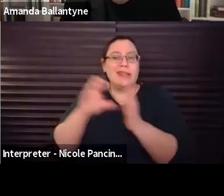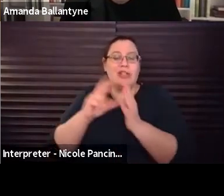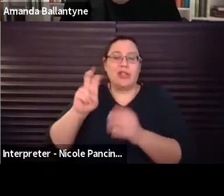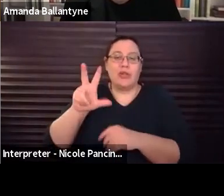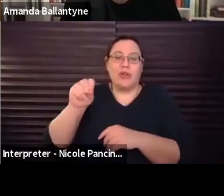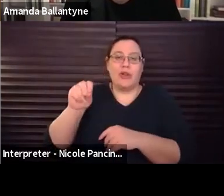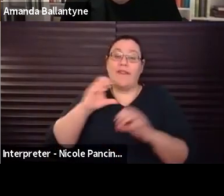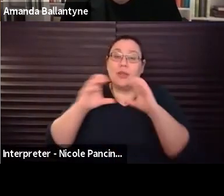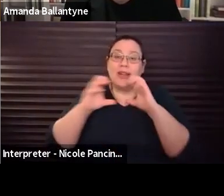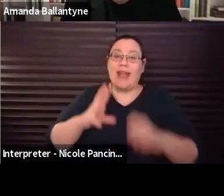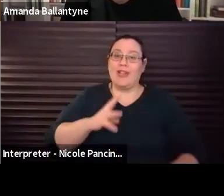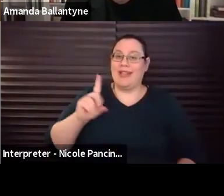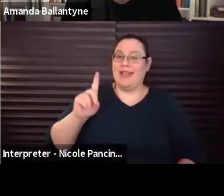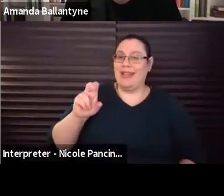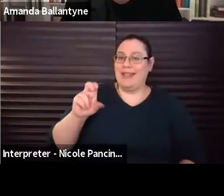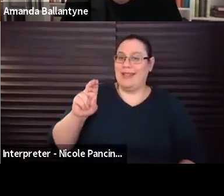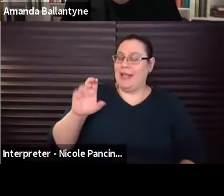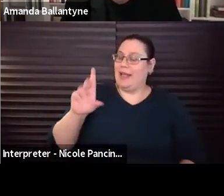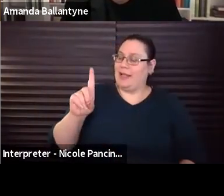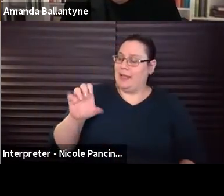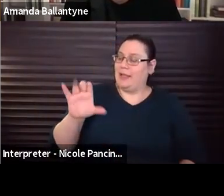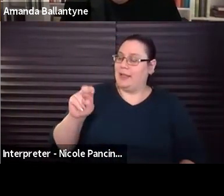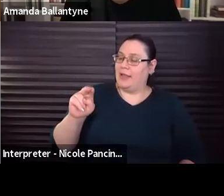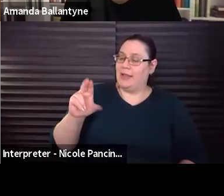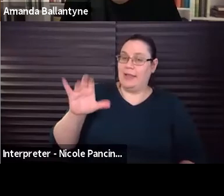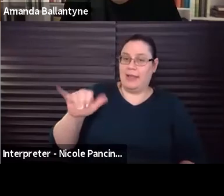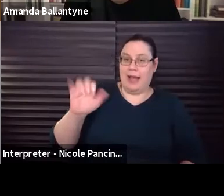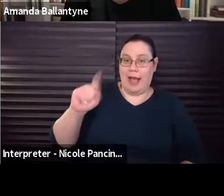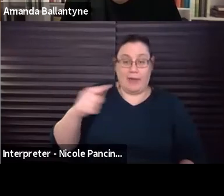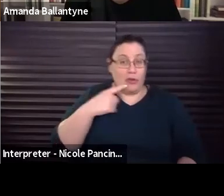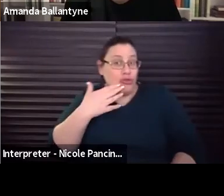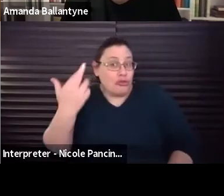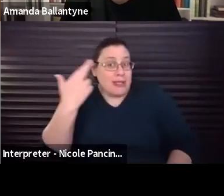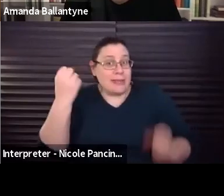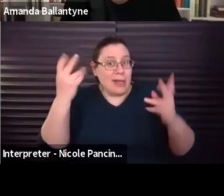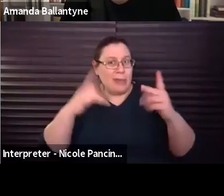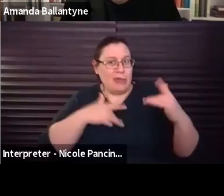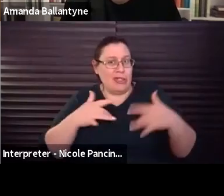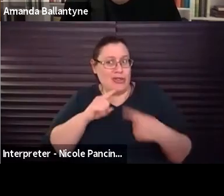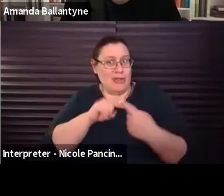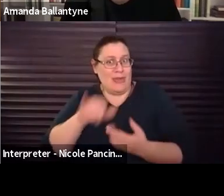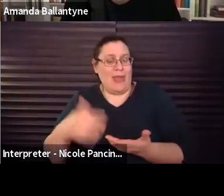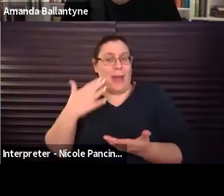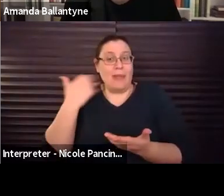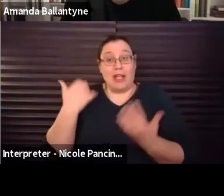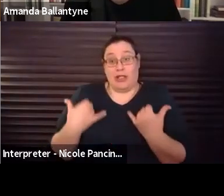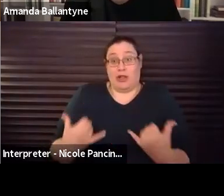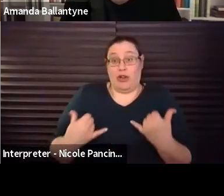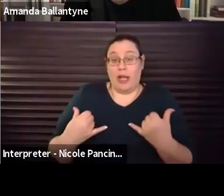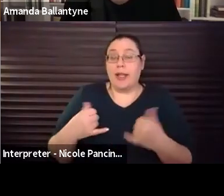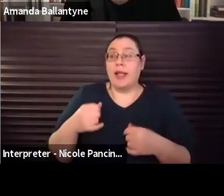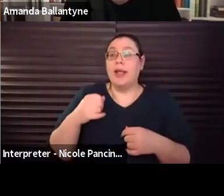Decency Act, which for very good reasons, many people are concerned about, because currently